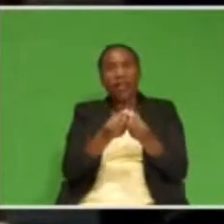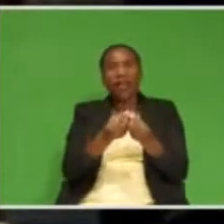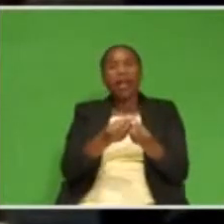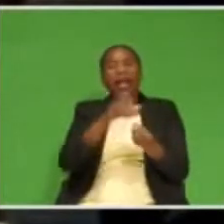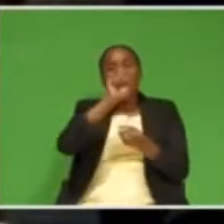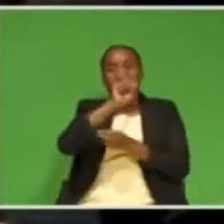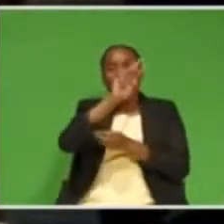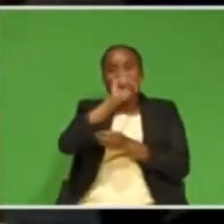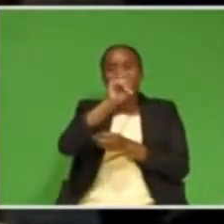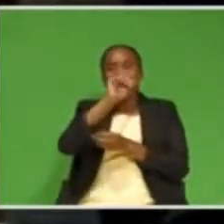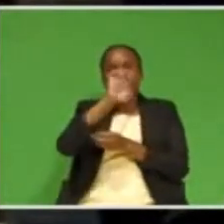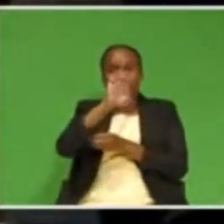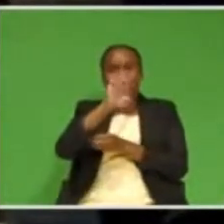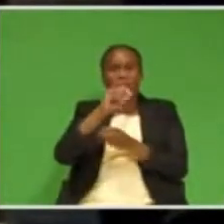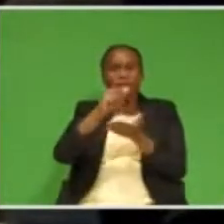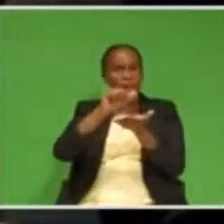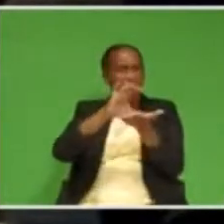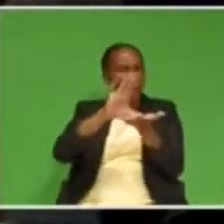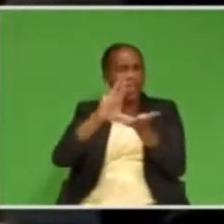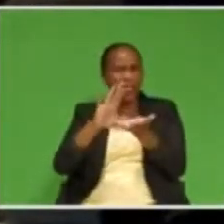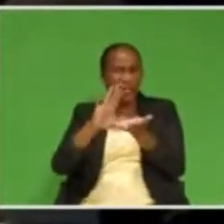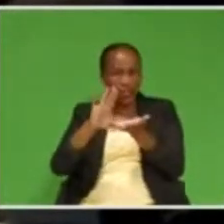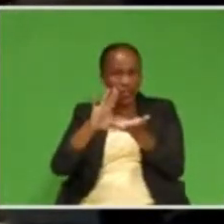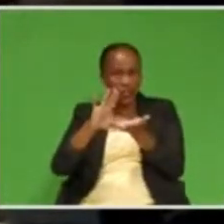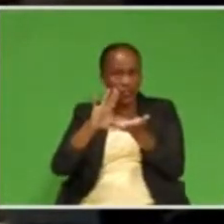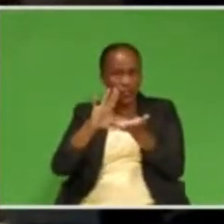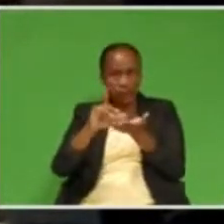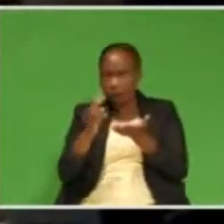SME Fund, is working to